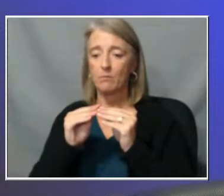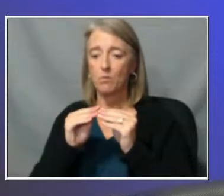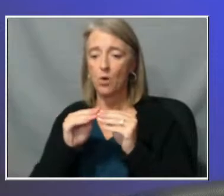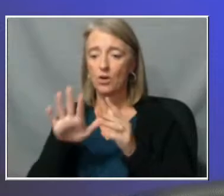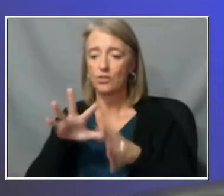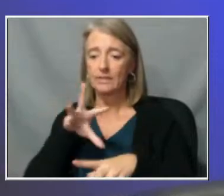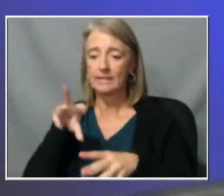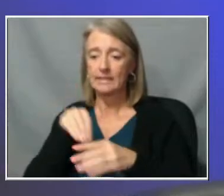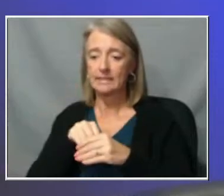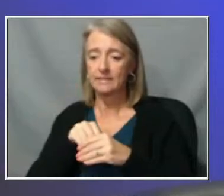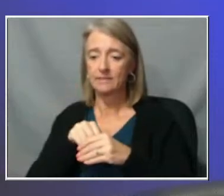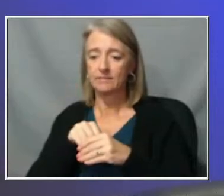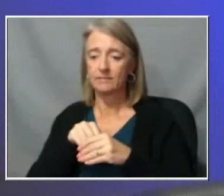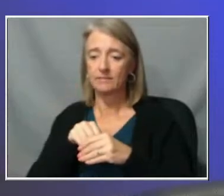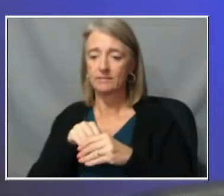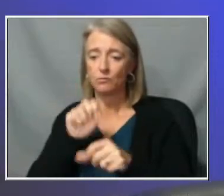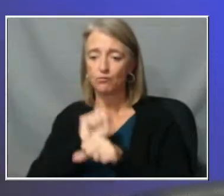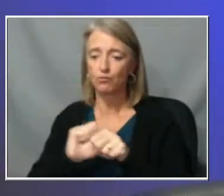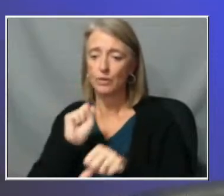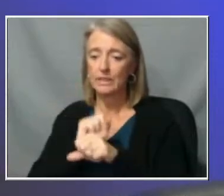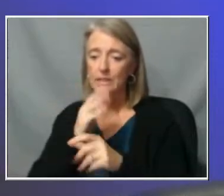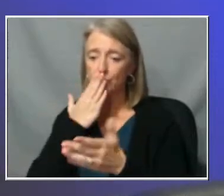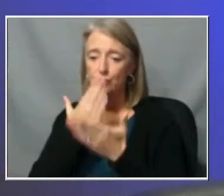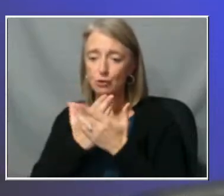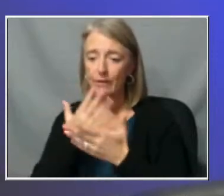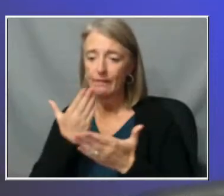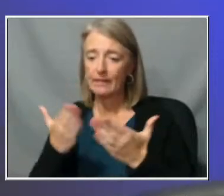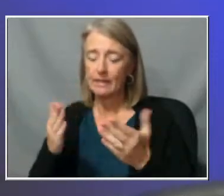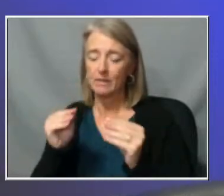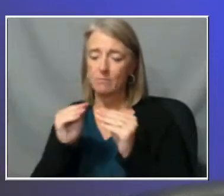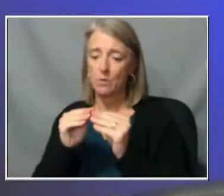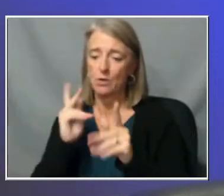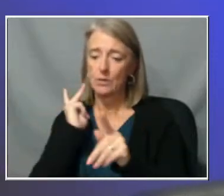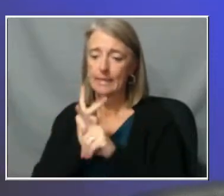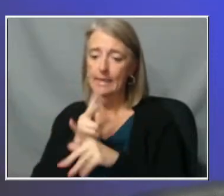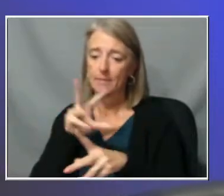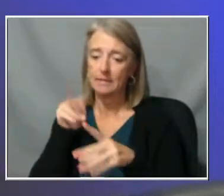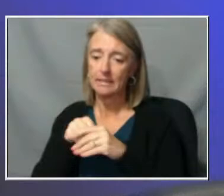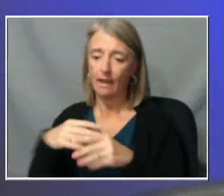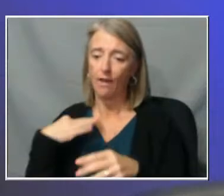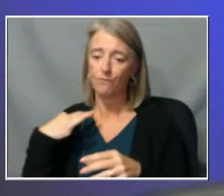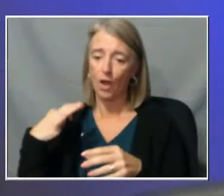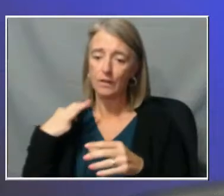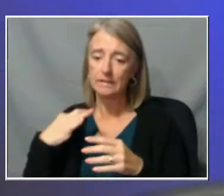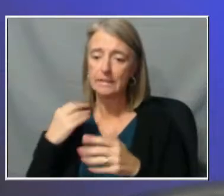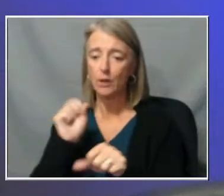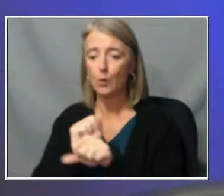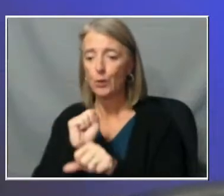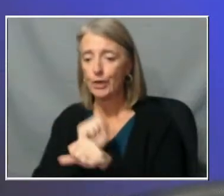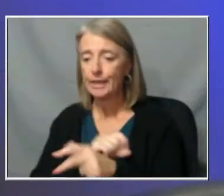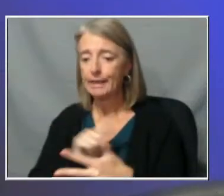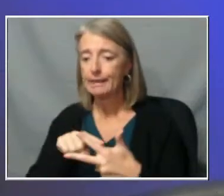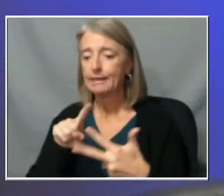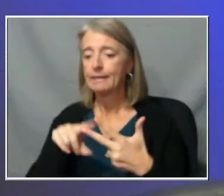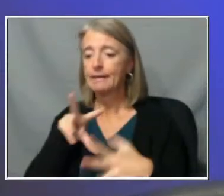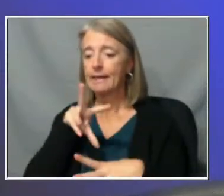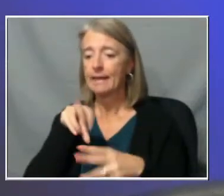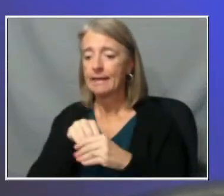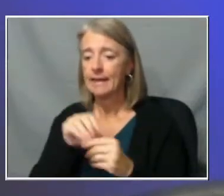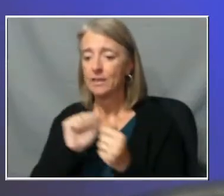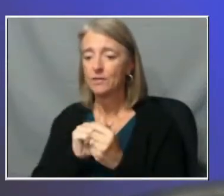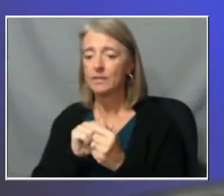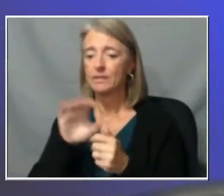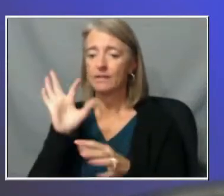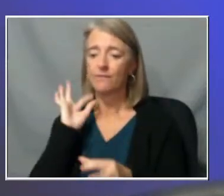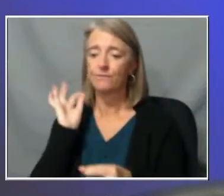think working is a good thing. The more you keep engaged, either through volunteerism or work working or being engaged in your faith